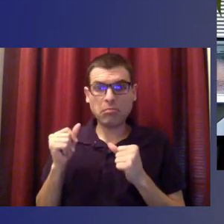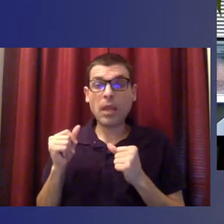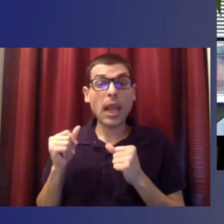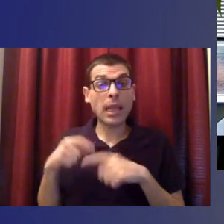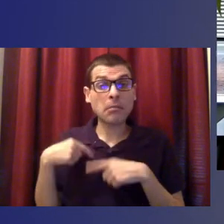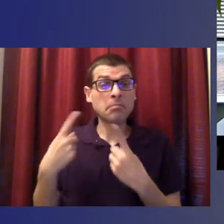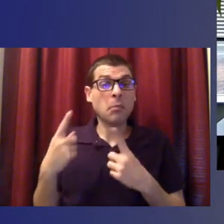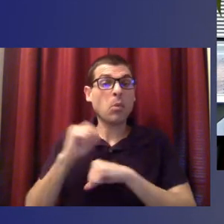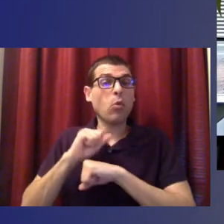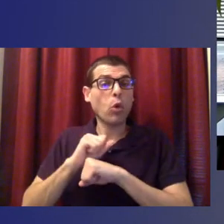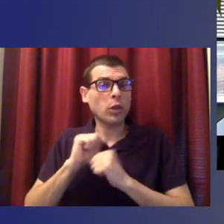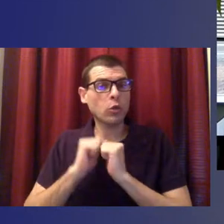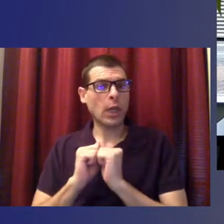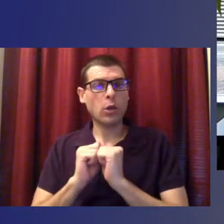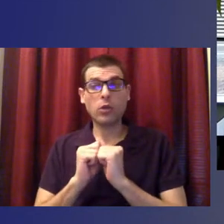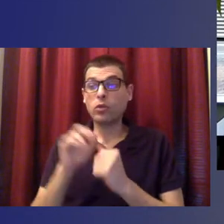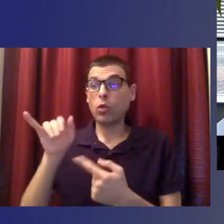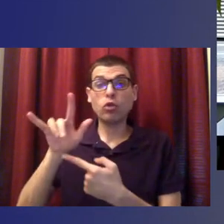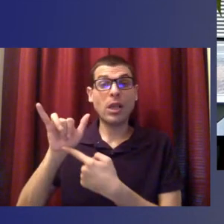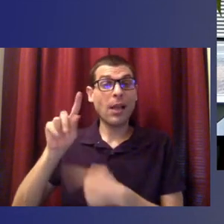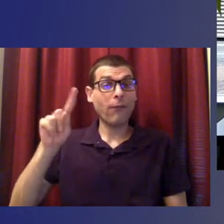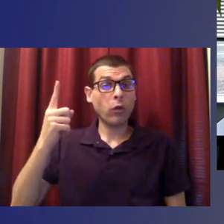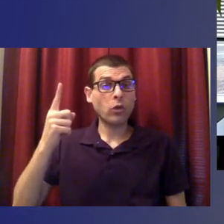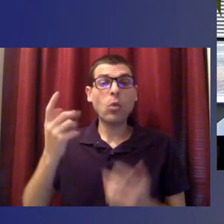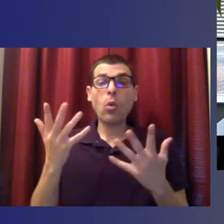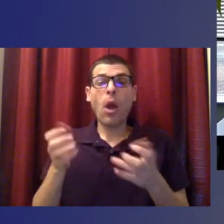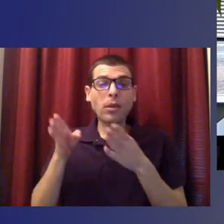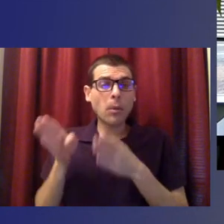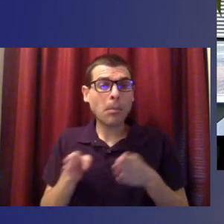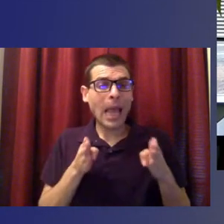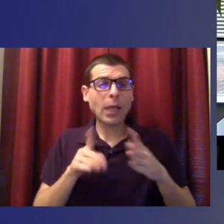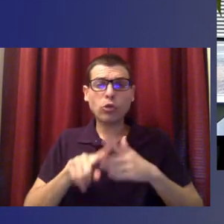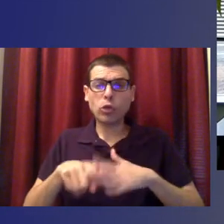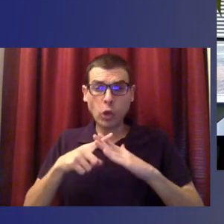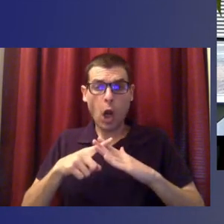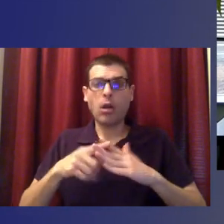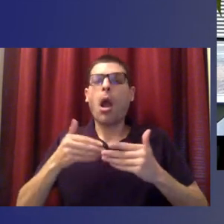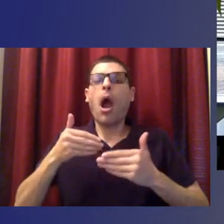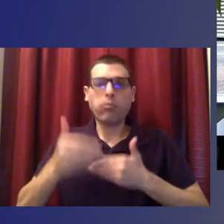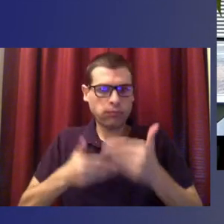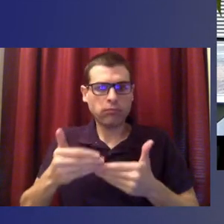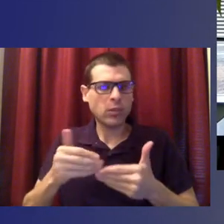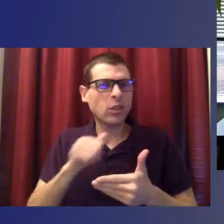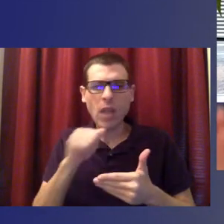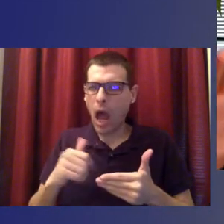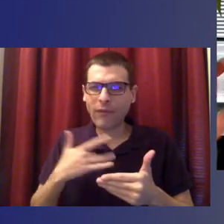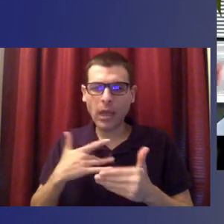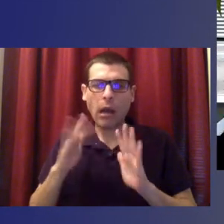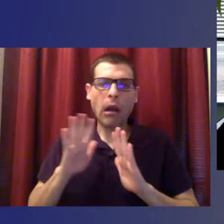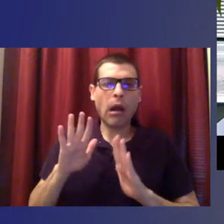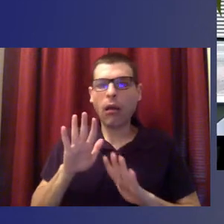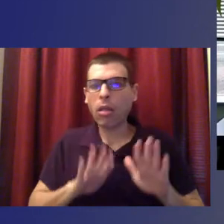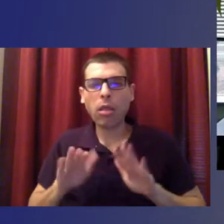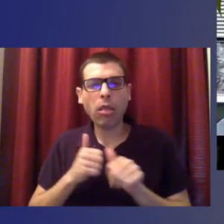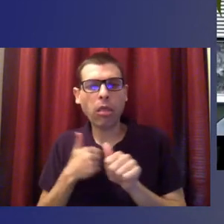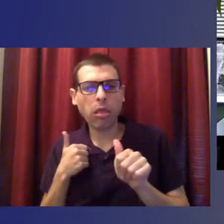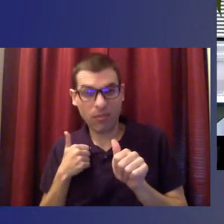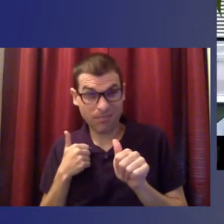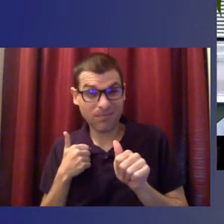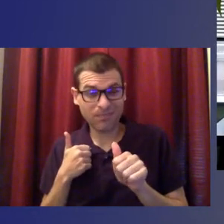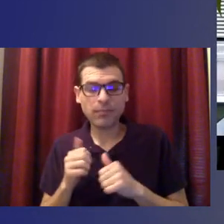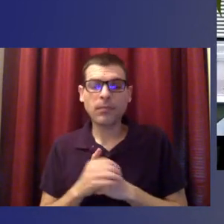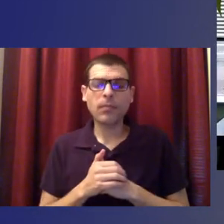go on July 1st. Yeah, it's terrific. And besides just those different